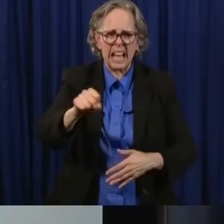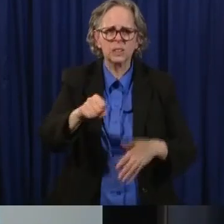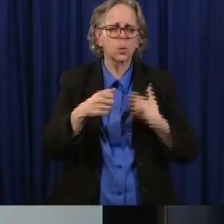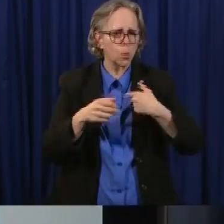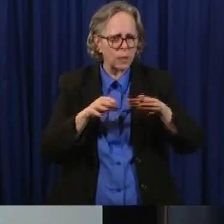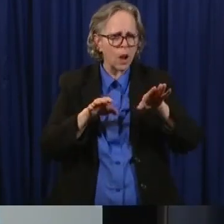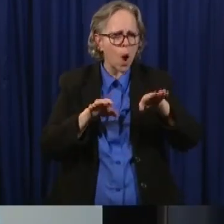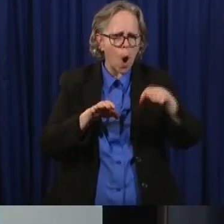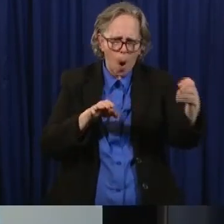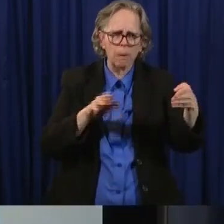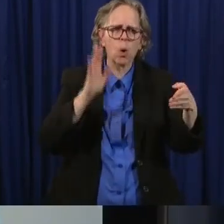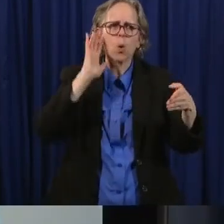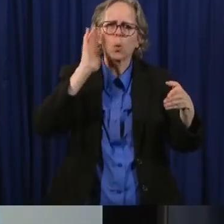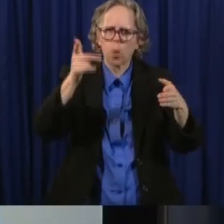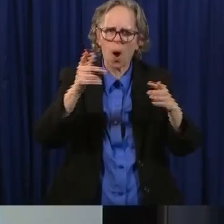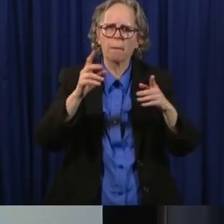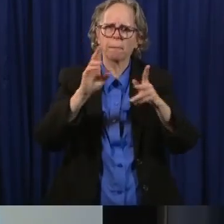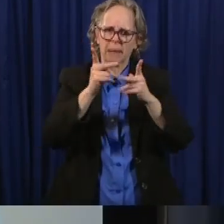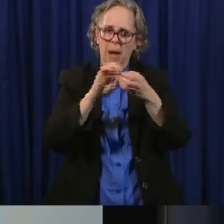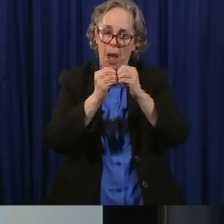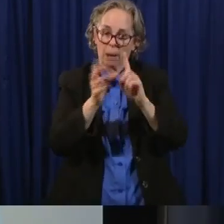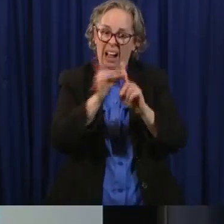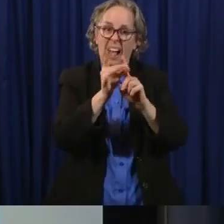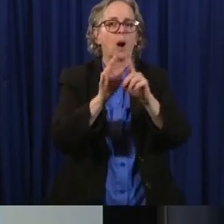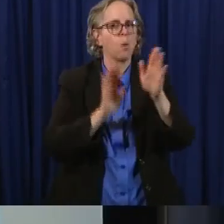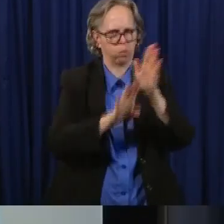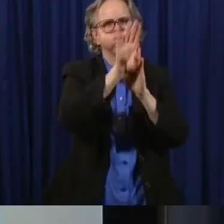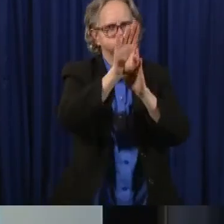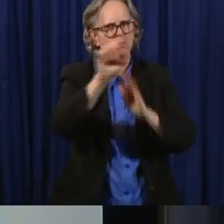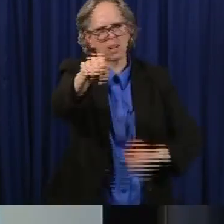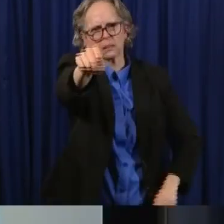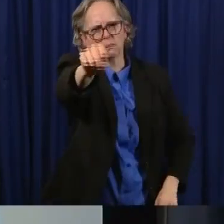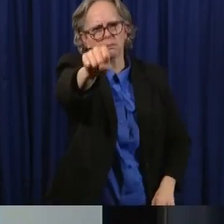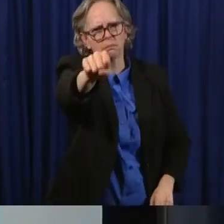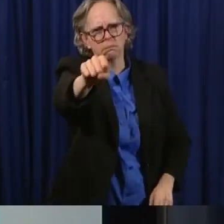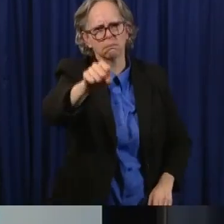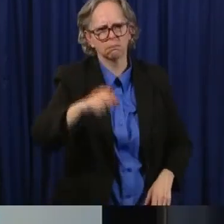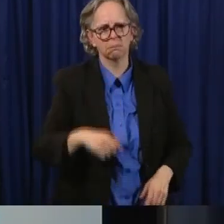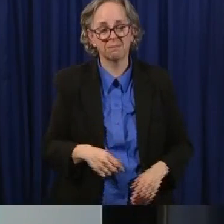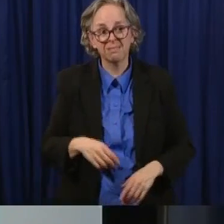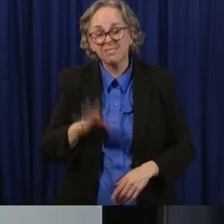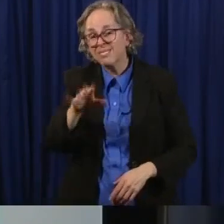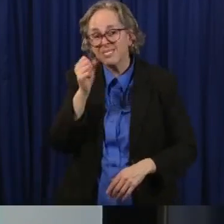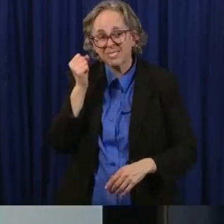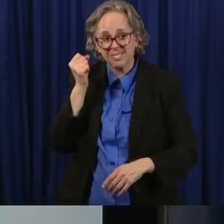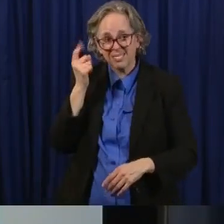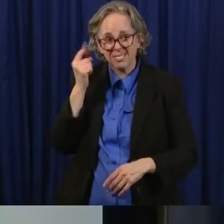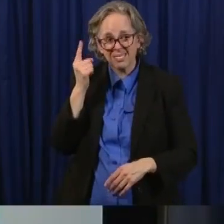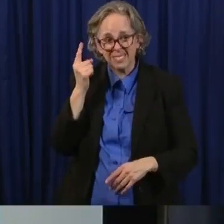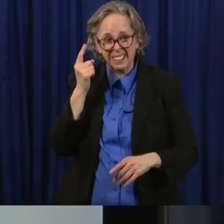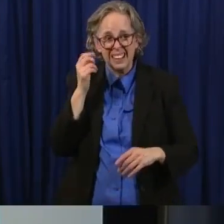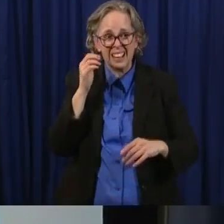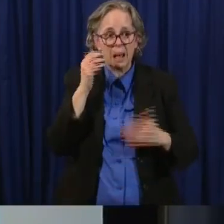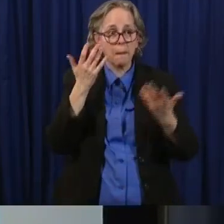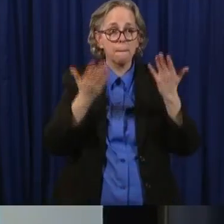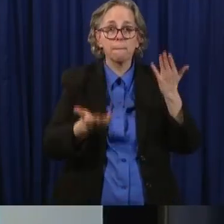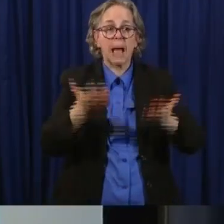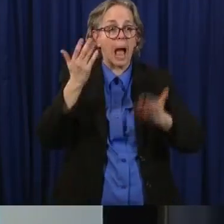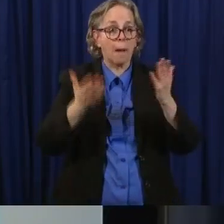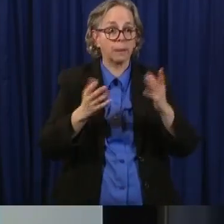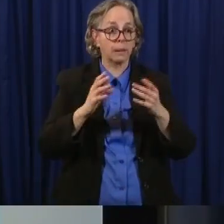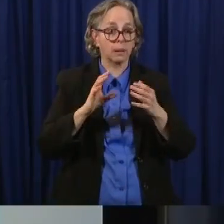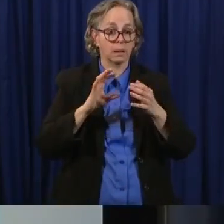forward, it's also a residual of it may not be related directly to the opening that those or that